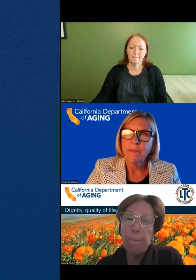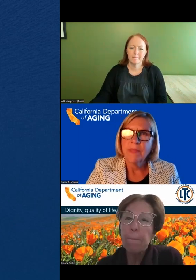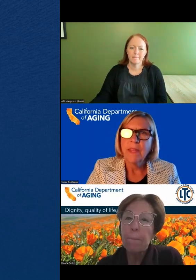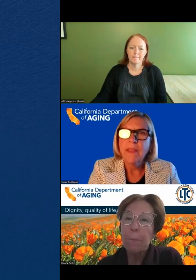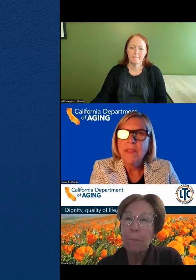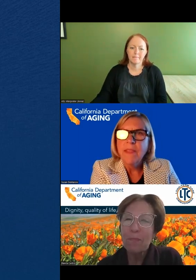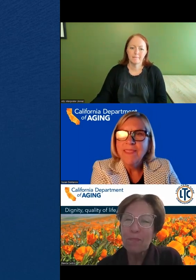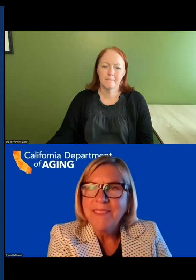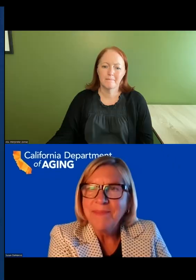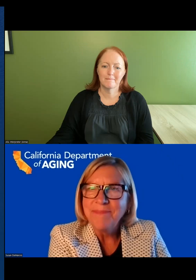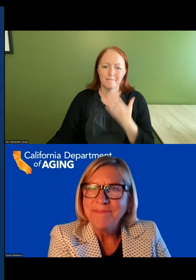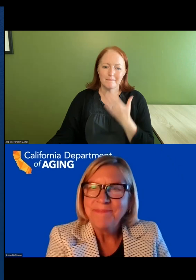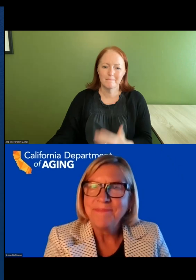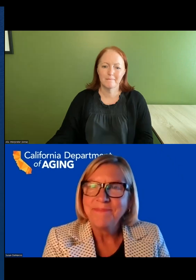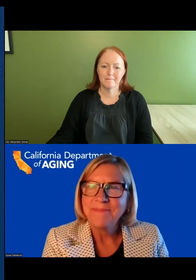Thank you, Blanca.